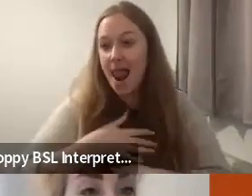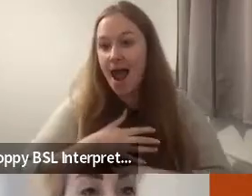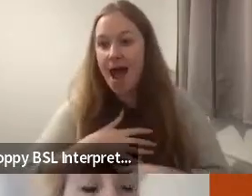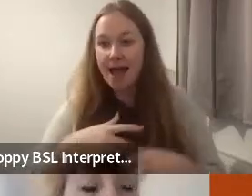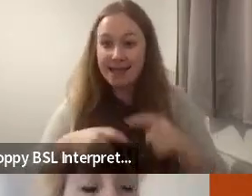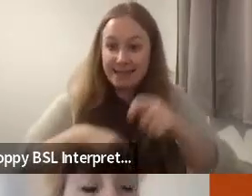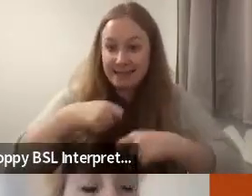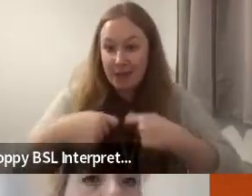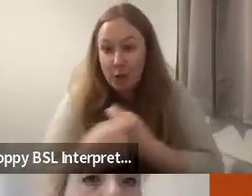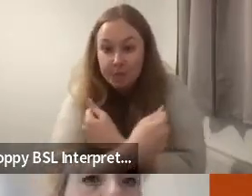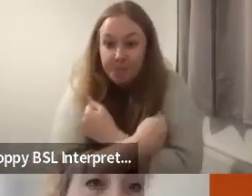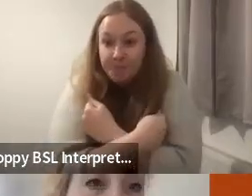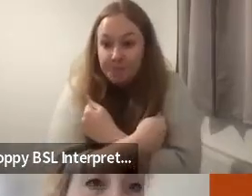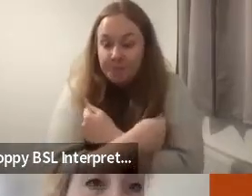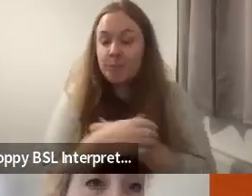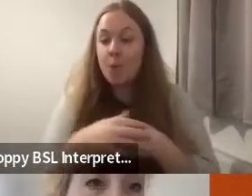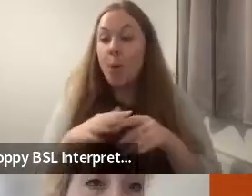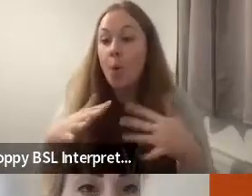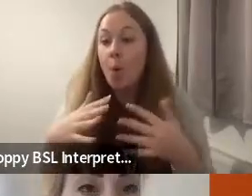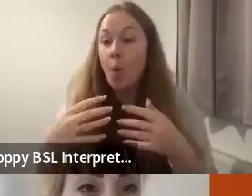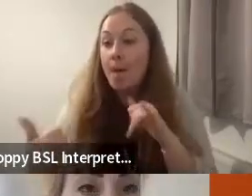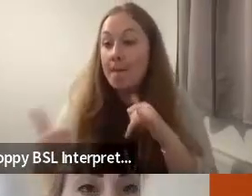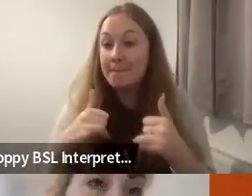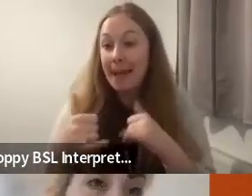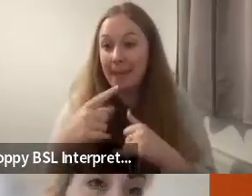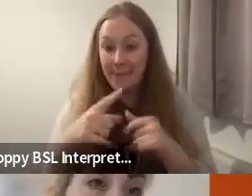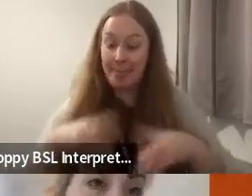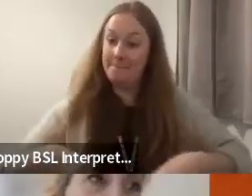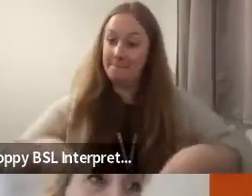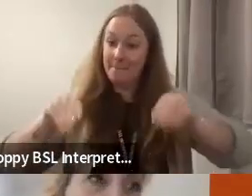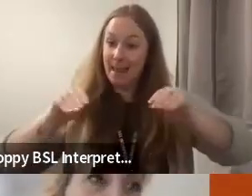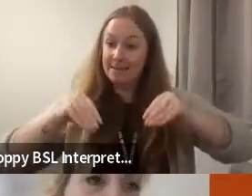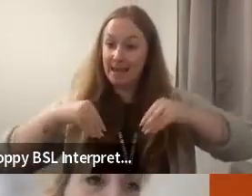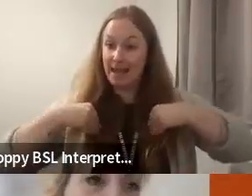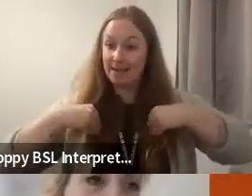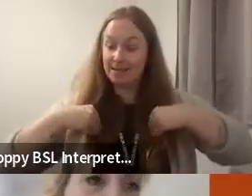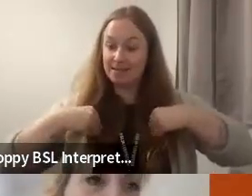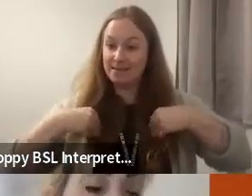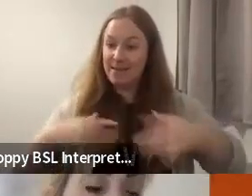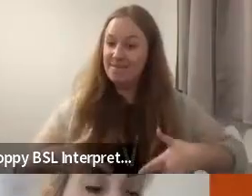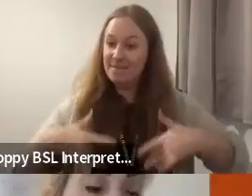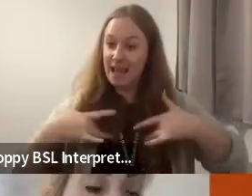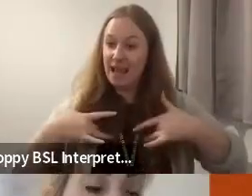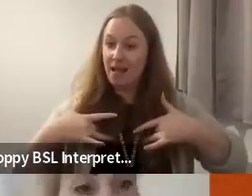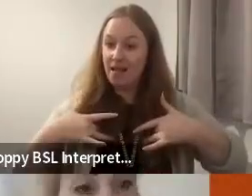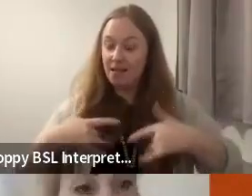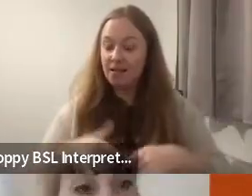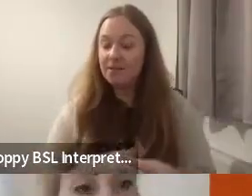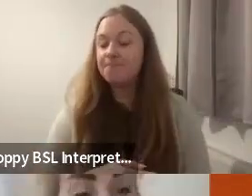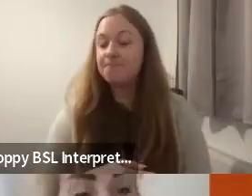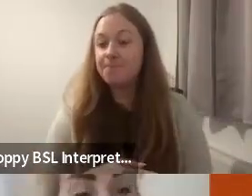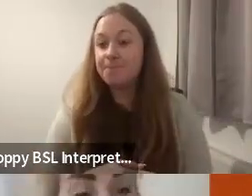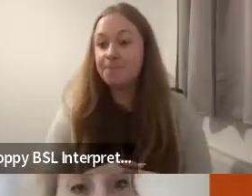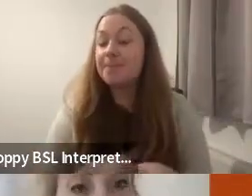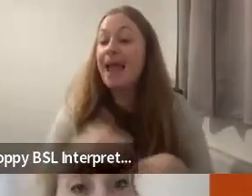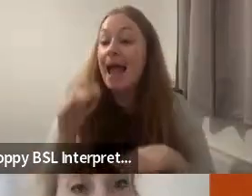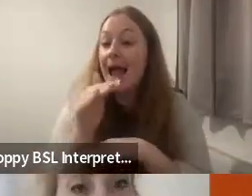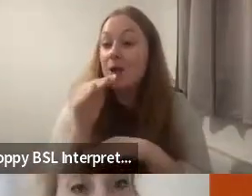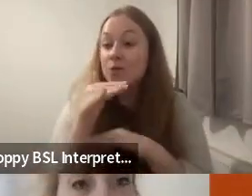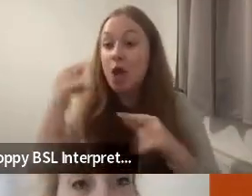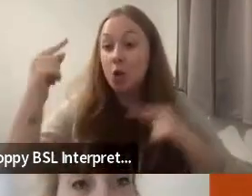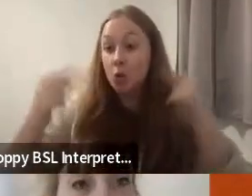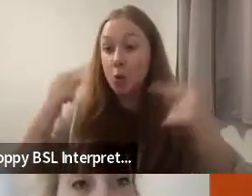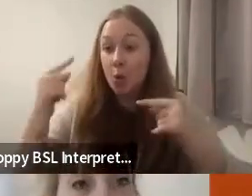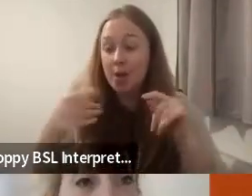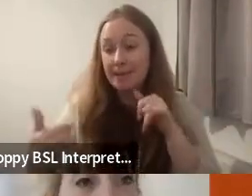tight hugs. So it might be the bedding that you want to just sort of consider. Outside noise, like I said, it might not be something